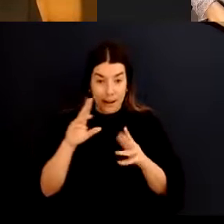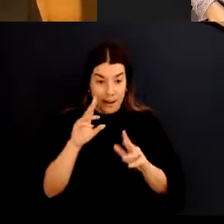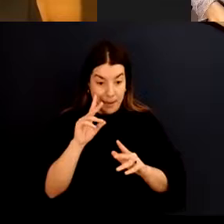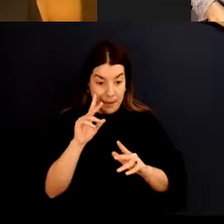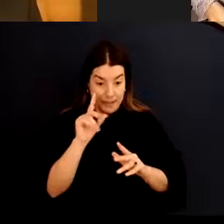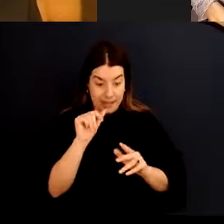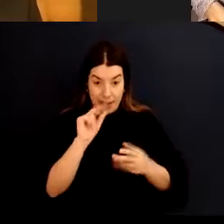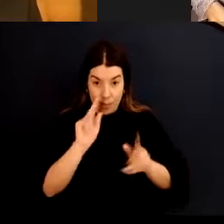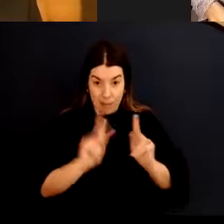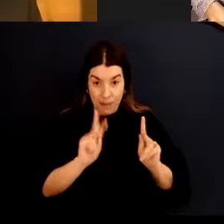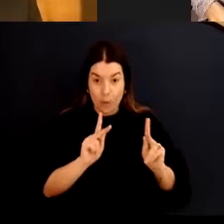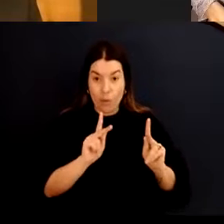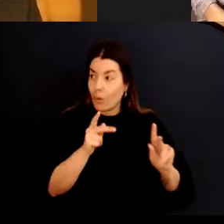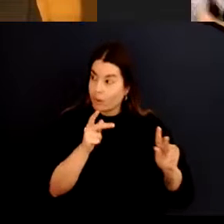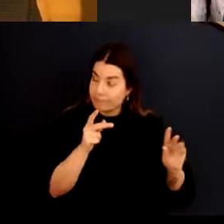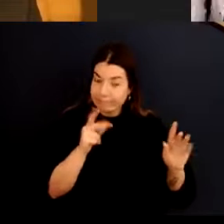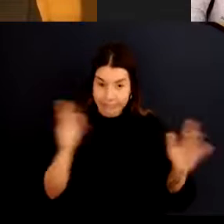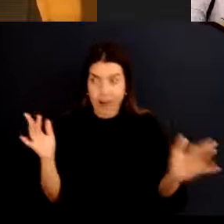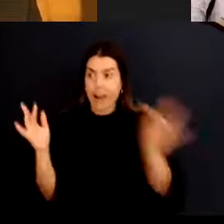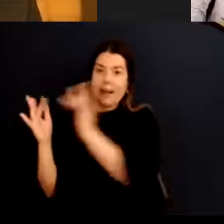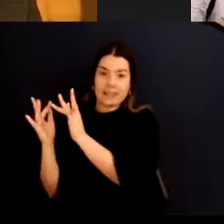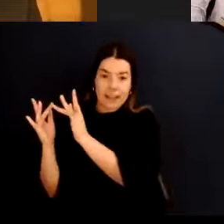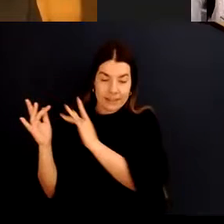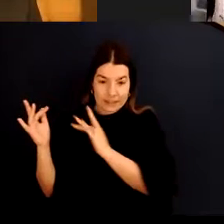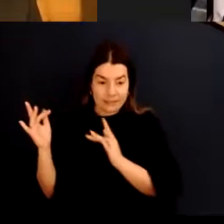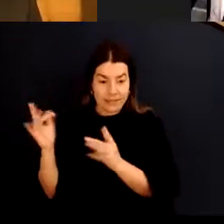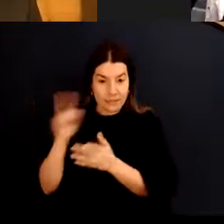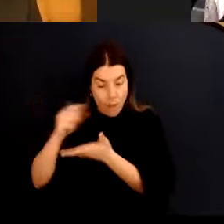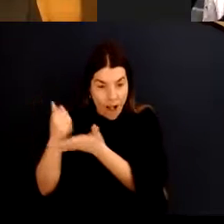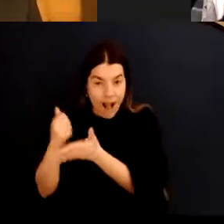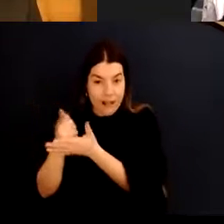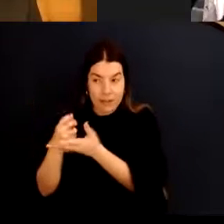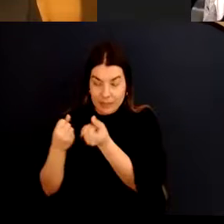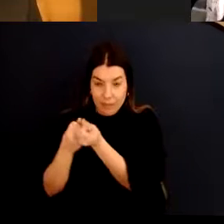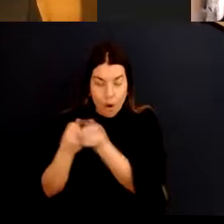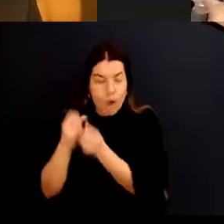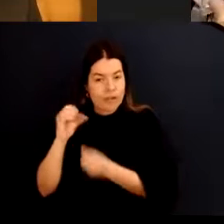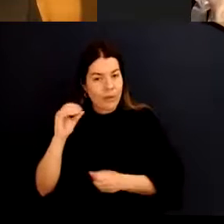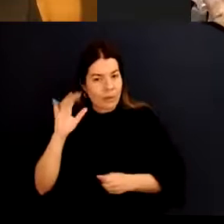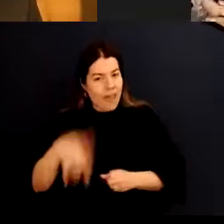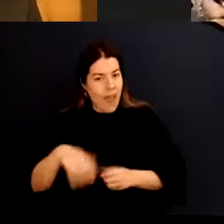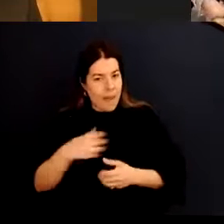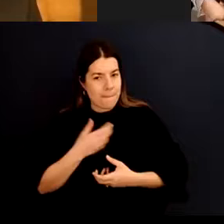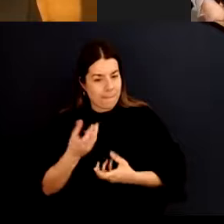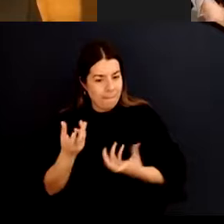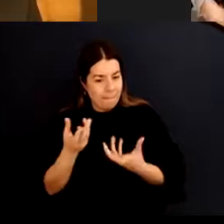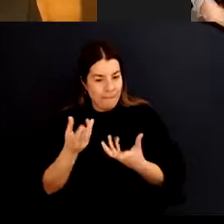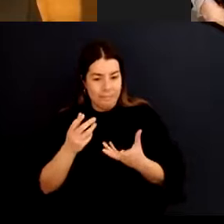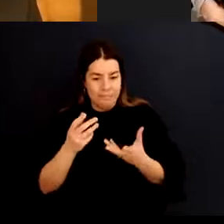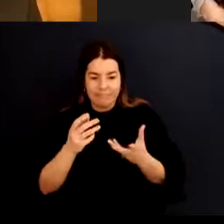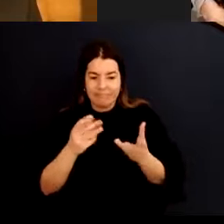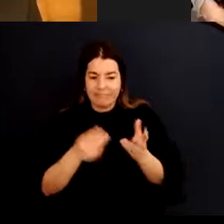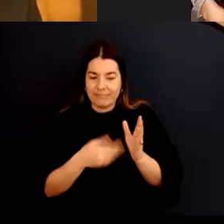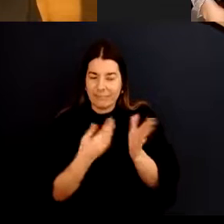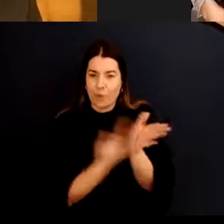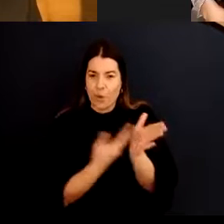asking me to help them. And I Time. didn't even work there anymore. And so they know when they can trust you. And so you just have to make sure you're that